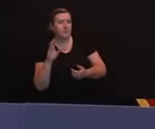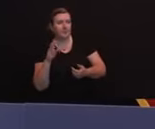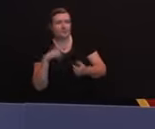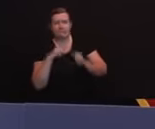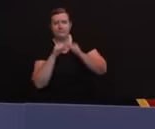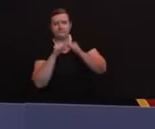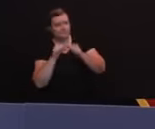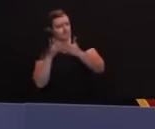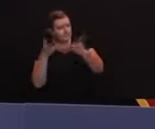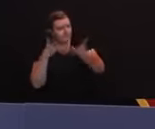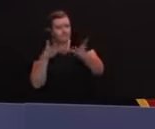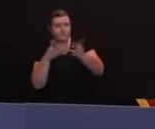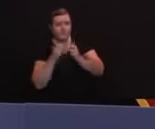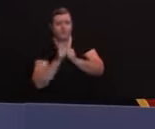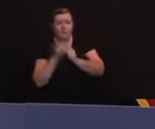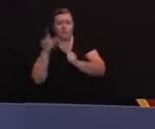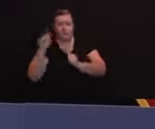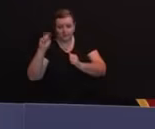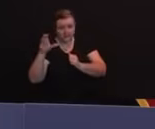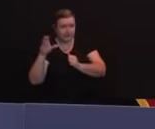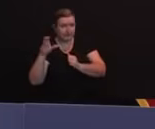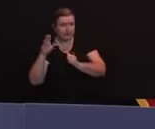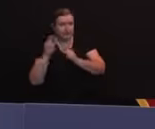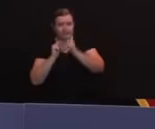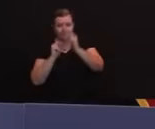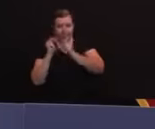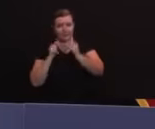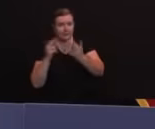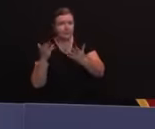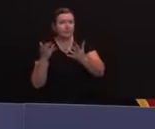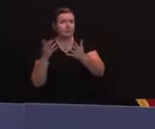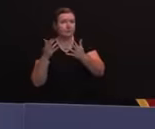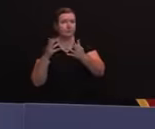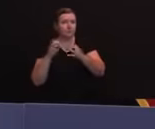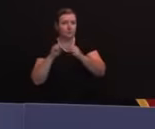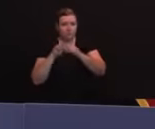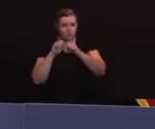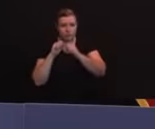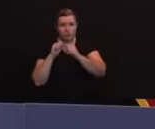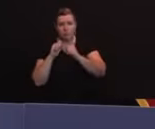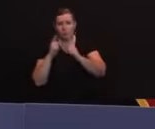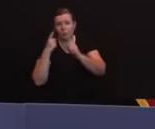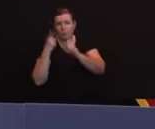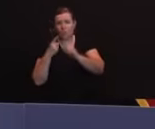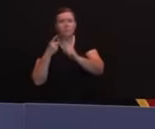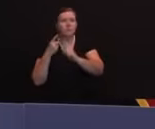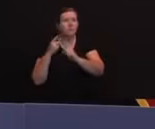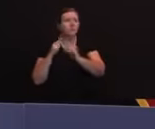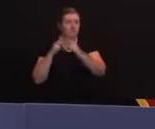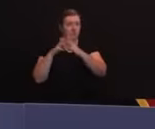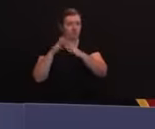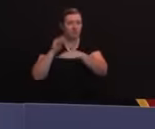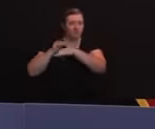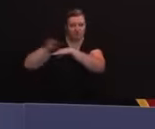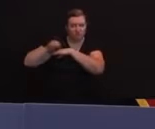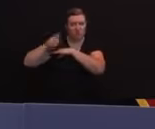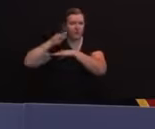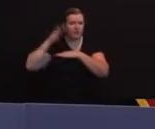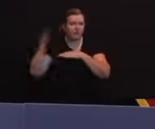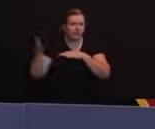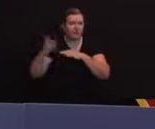facilities and the associations. And our goal right now is to put out some guidance that will step up